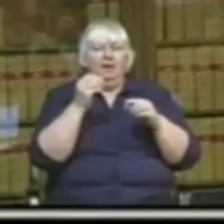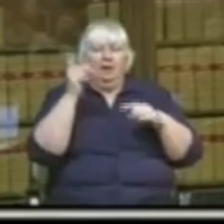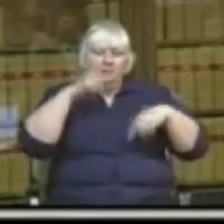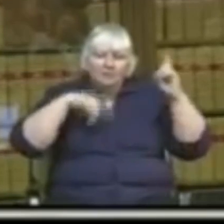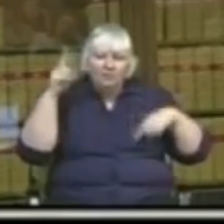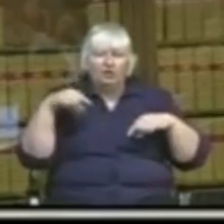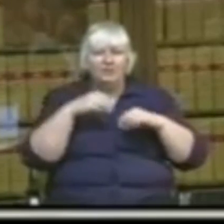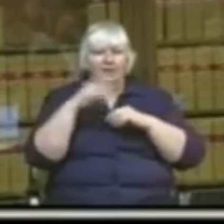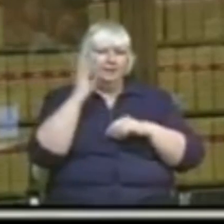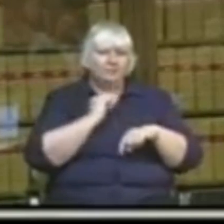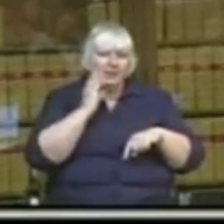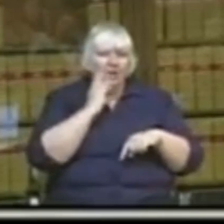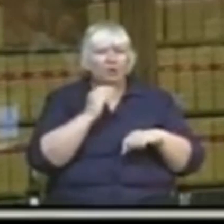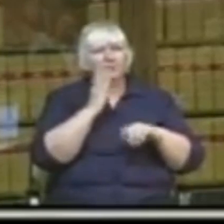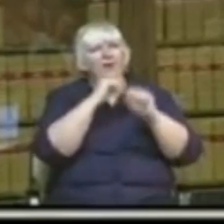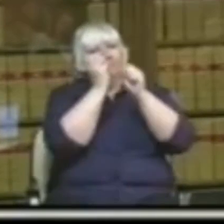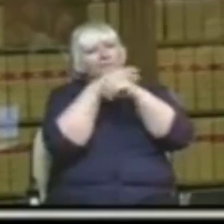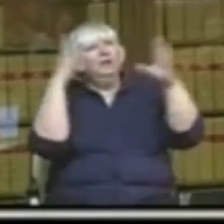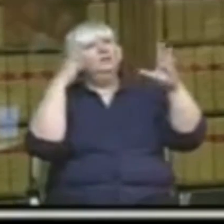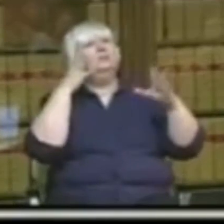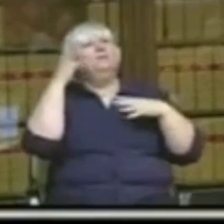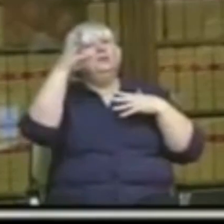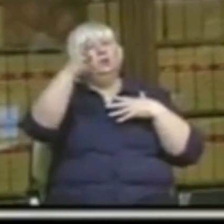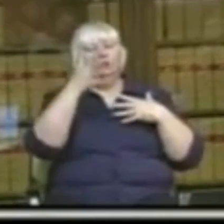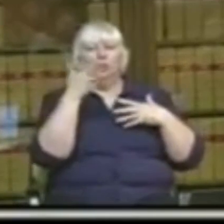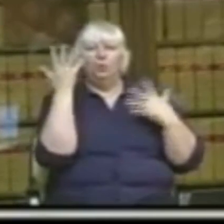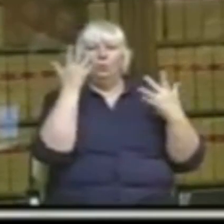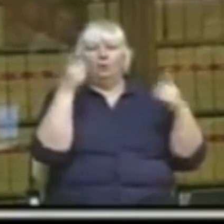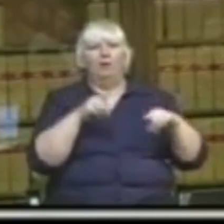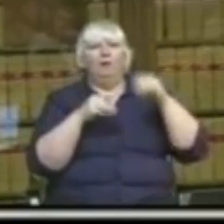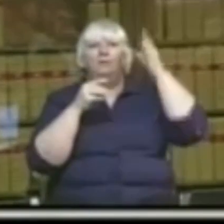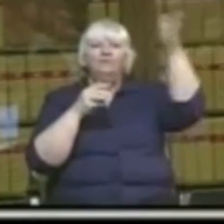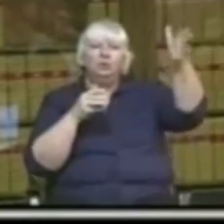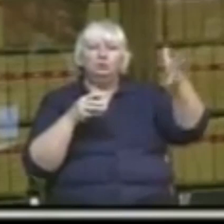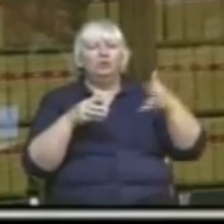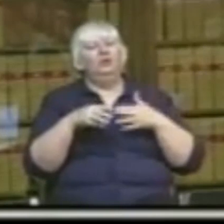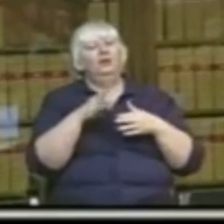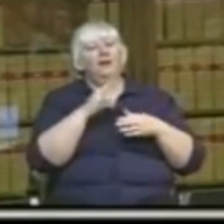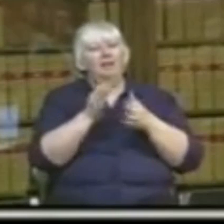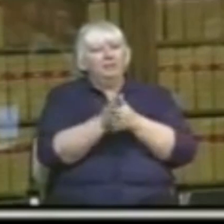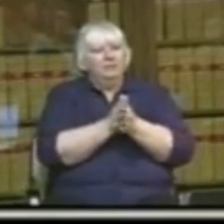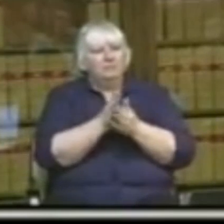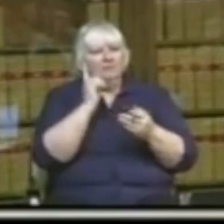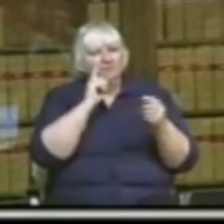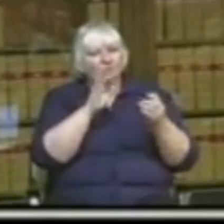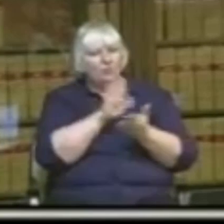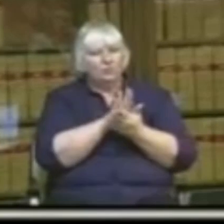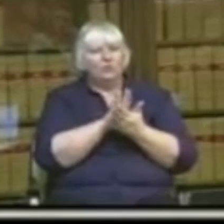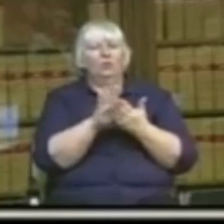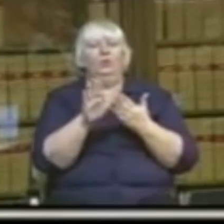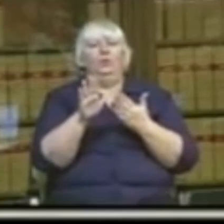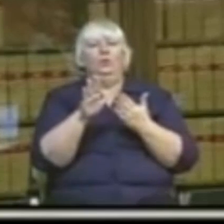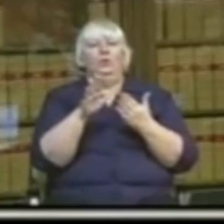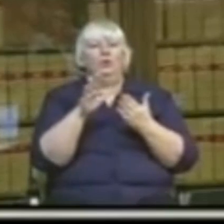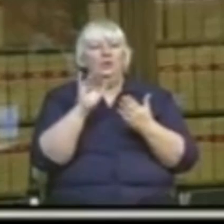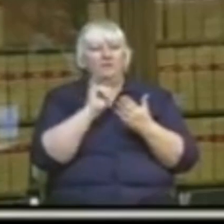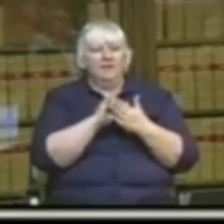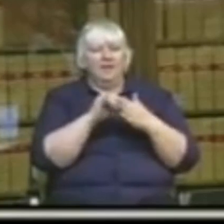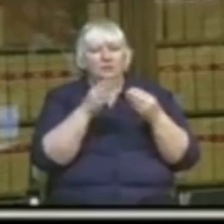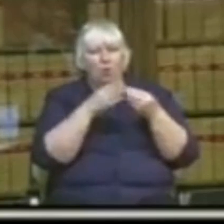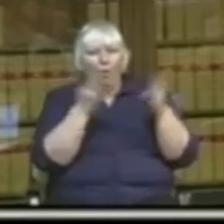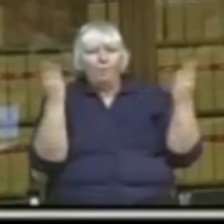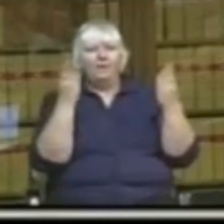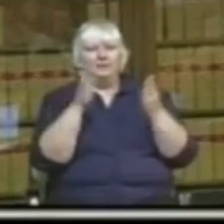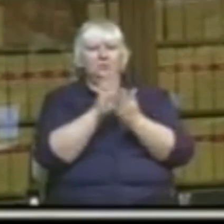I care about a gap in vision of what the future holds. I care about a gap in enthusiasm for academic subjects that are gateways to real success.